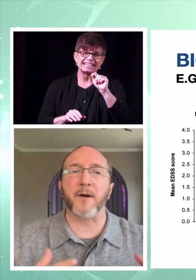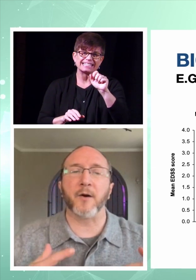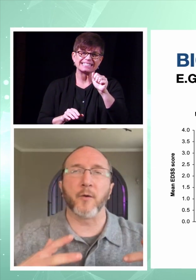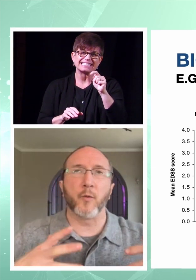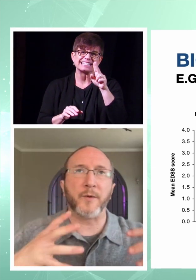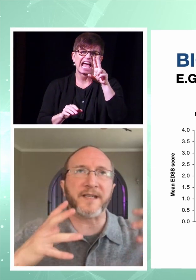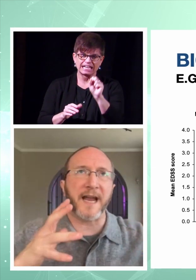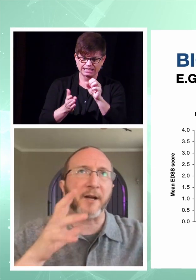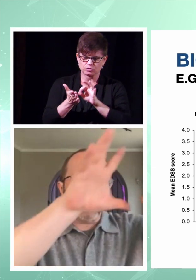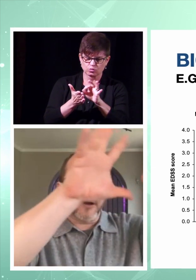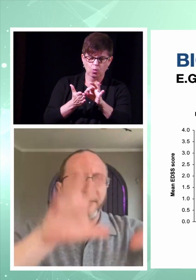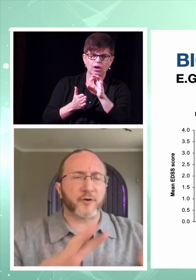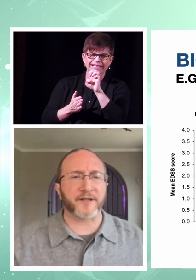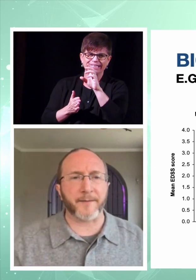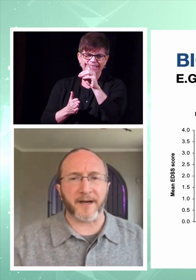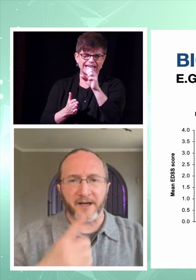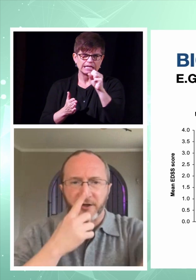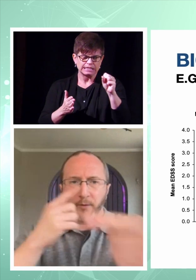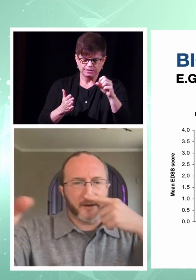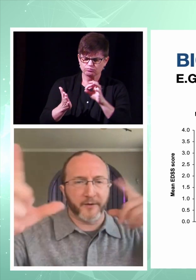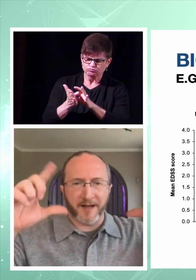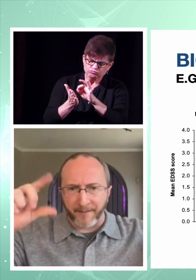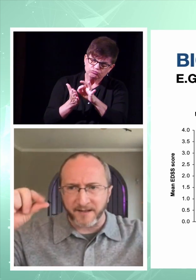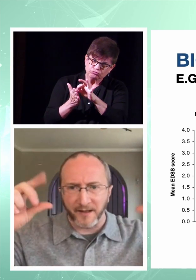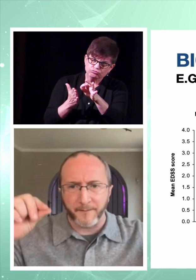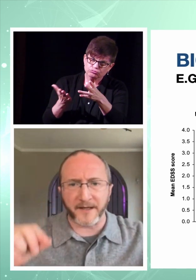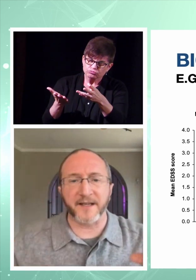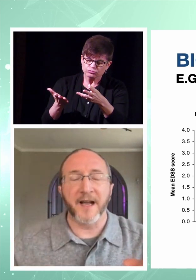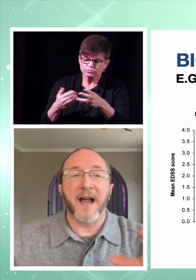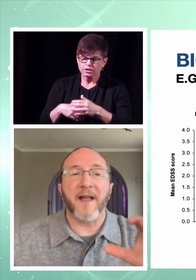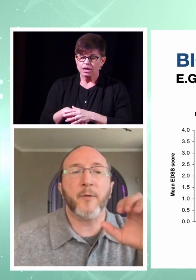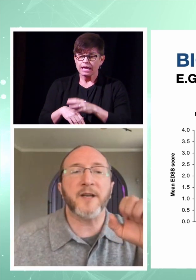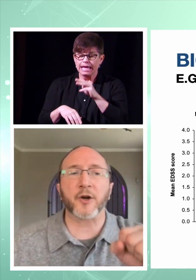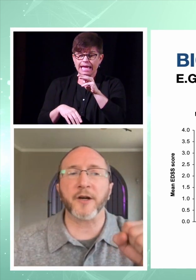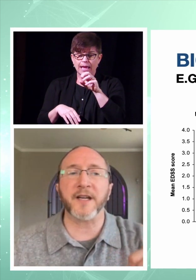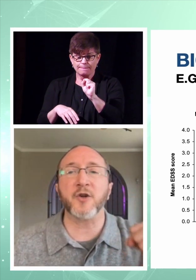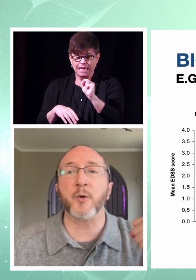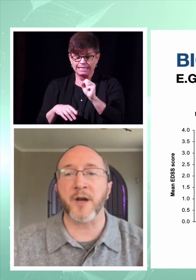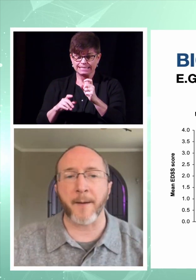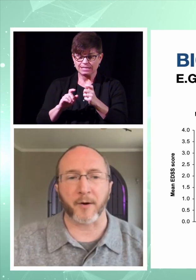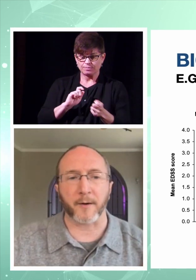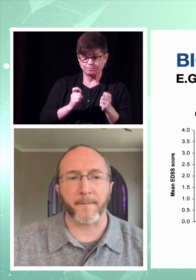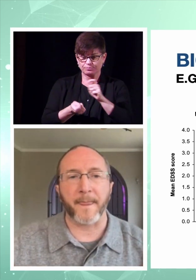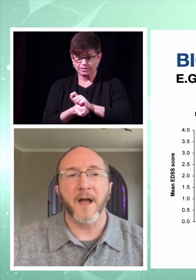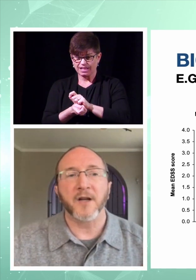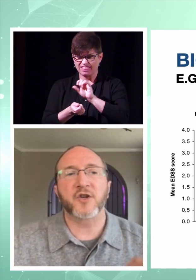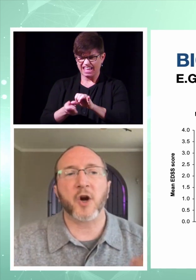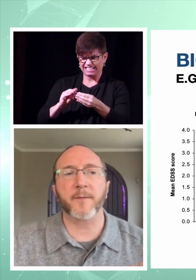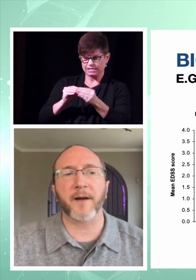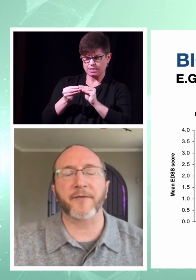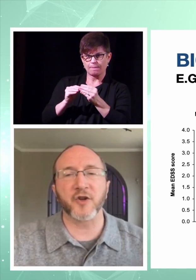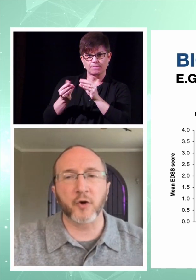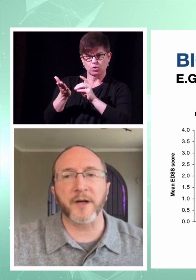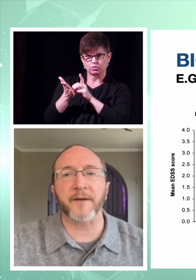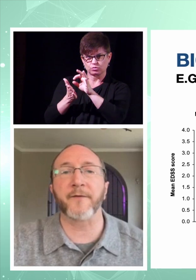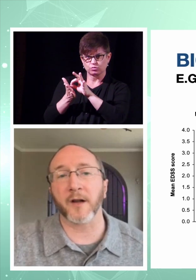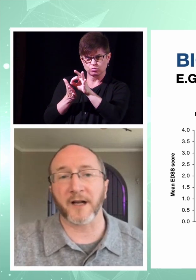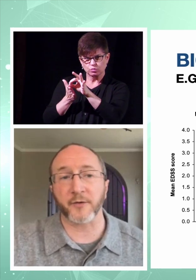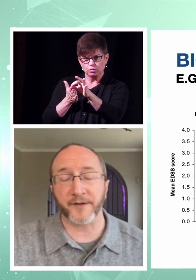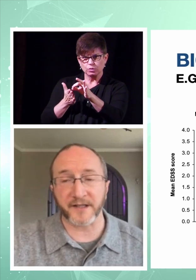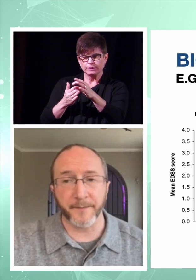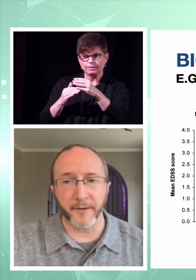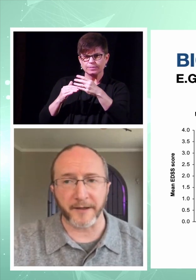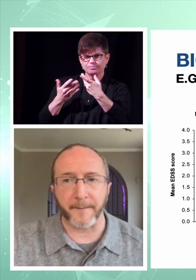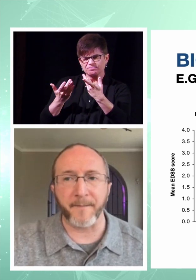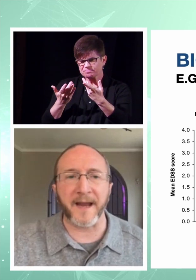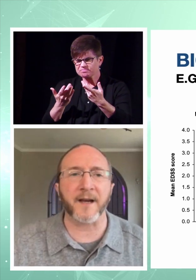is when we take a neurological examination, when we do the MS Olympics, and then we turn it into a number to talk about the degree of